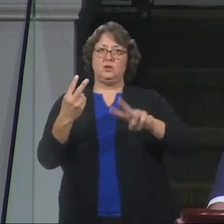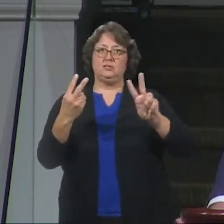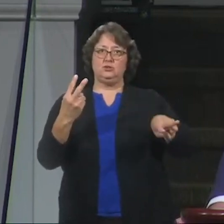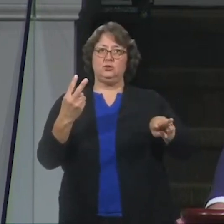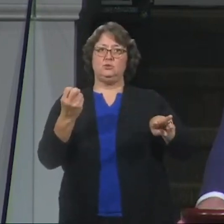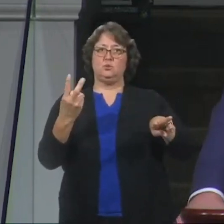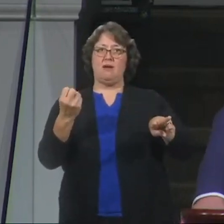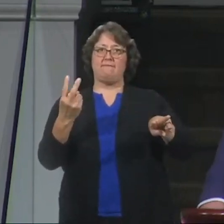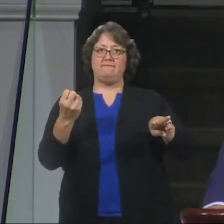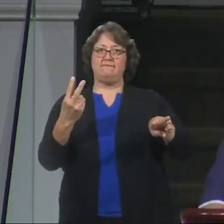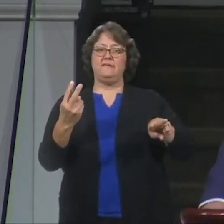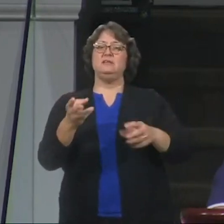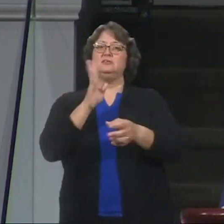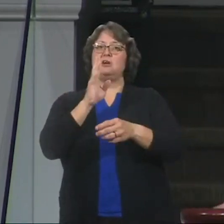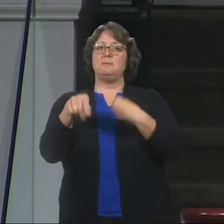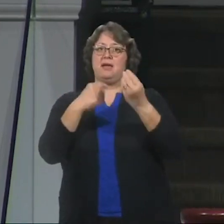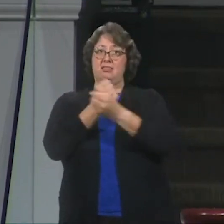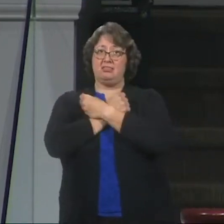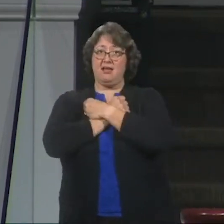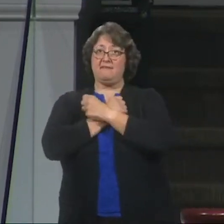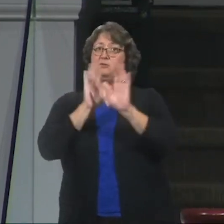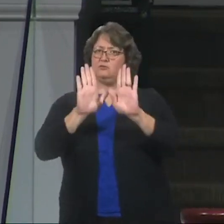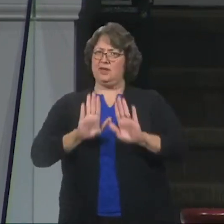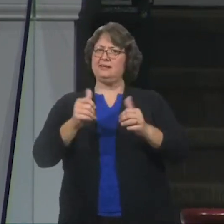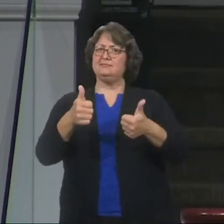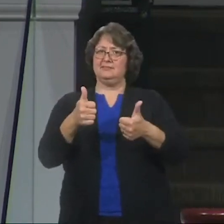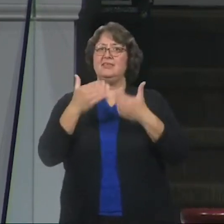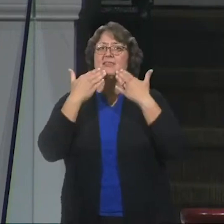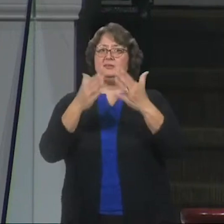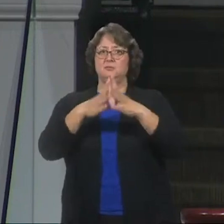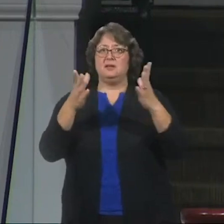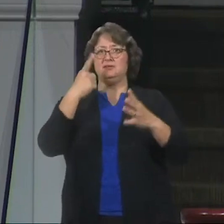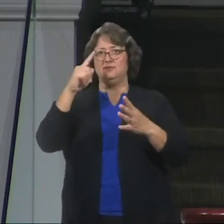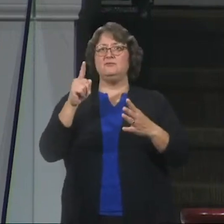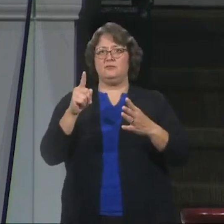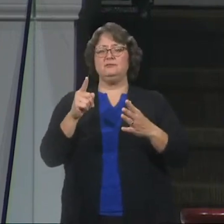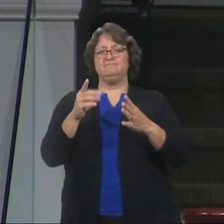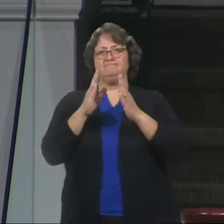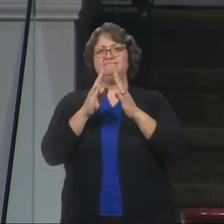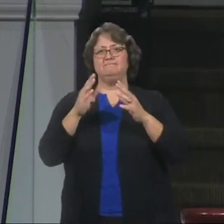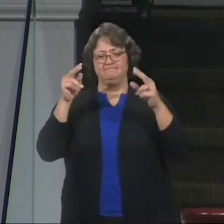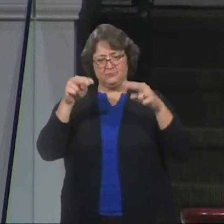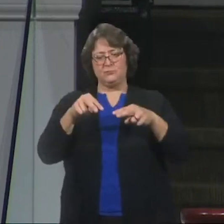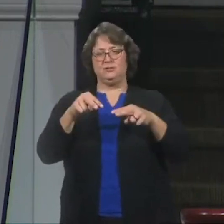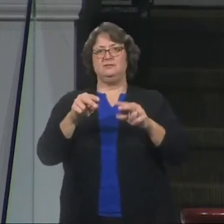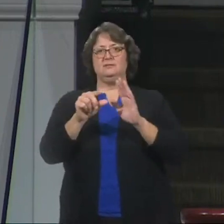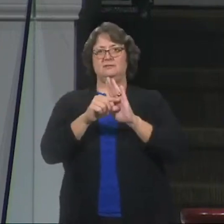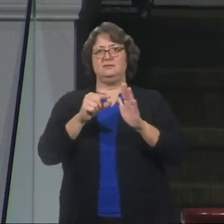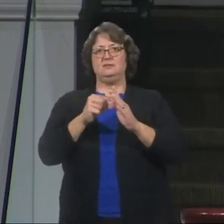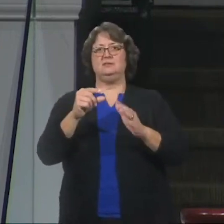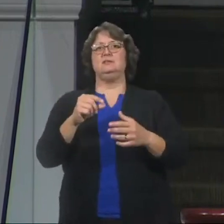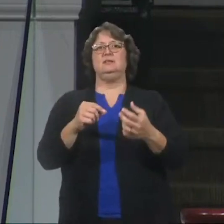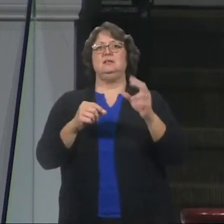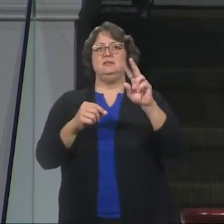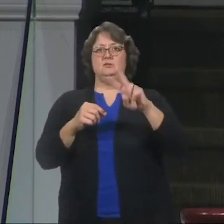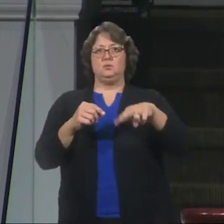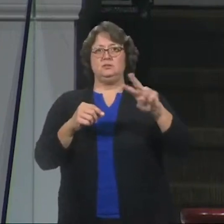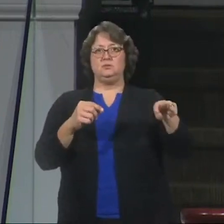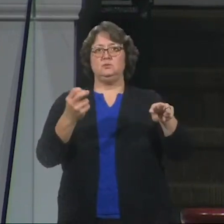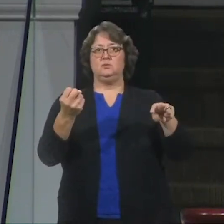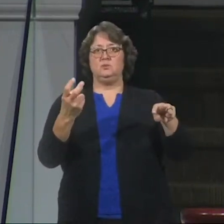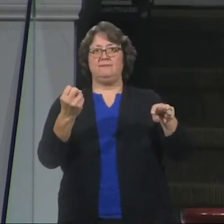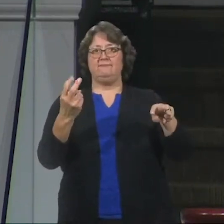22:12, we're talking about love here. You're doing great, and thank you very much for your diligence this evening. Verse number 12, 22, verse